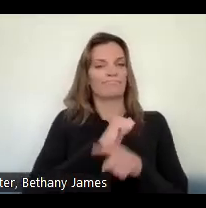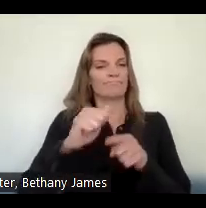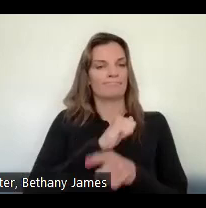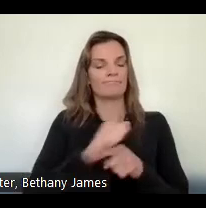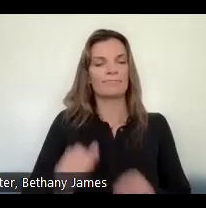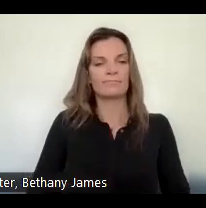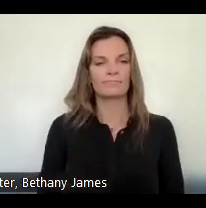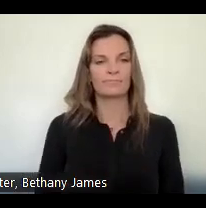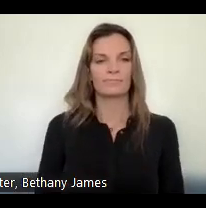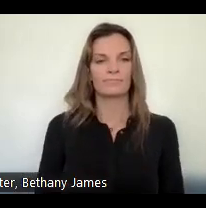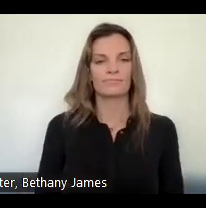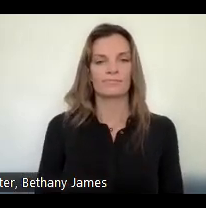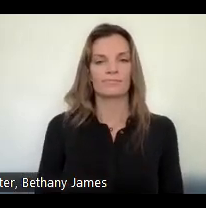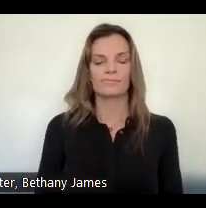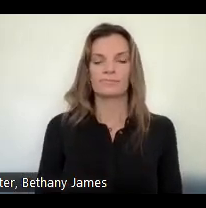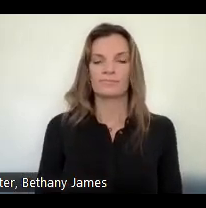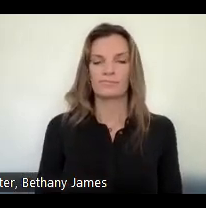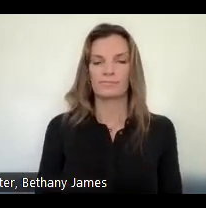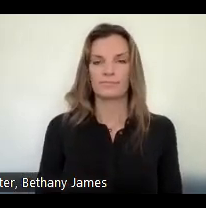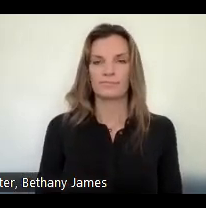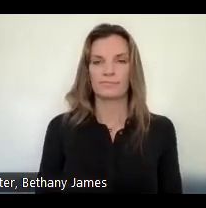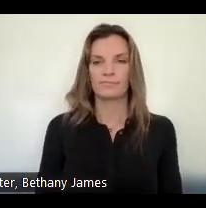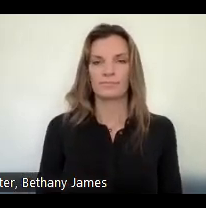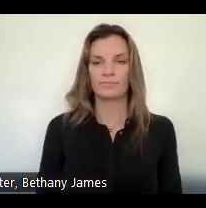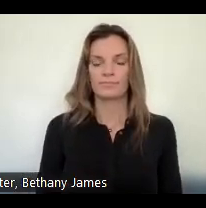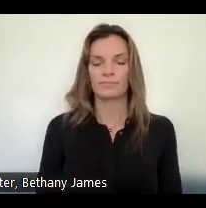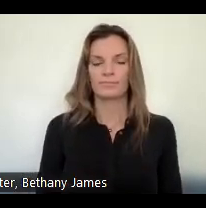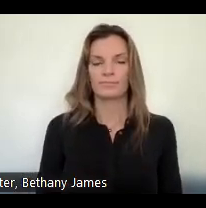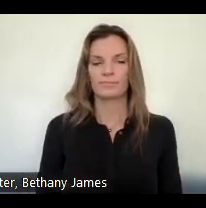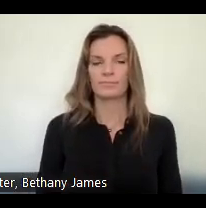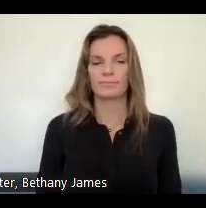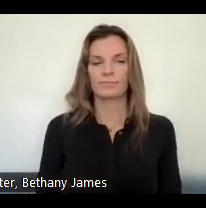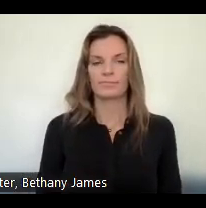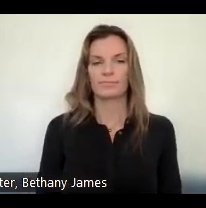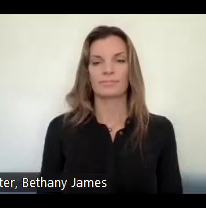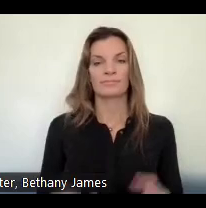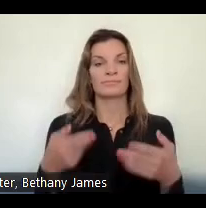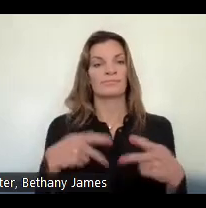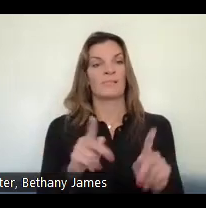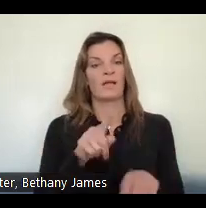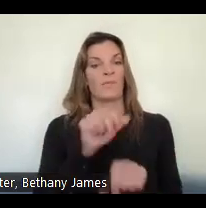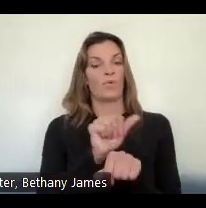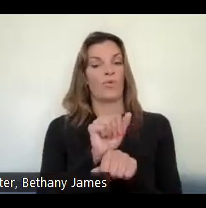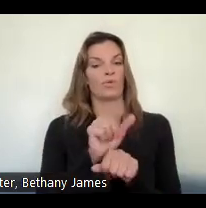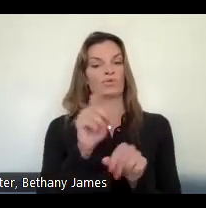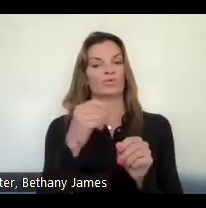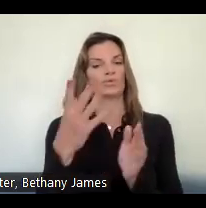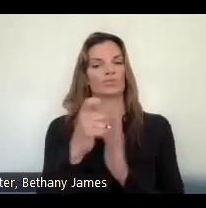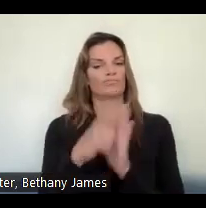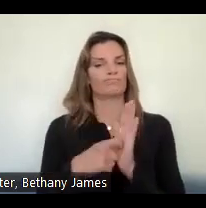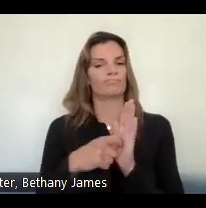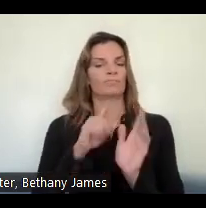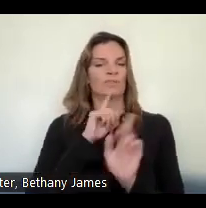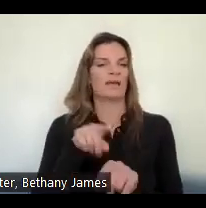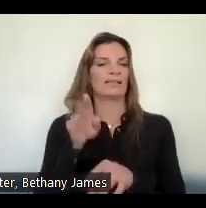situation. Also, even allowing the employee to provide a written response as opposed to a verbal